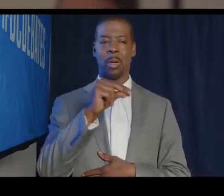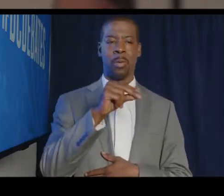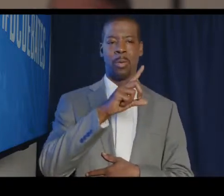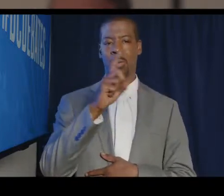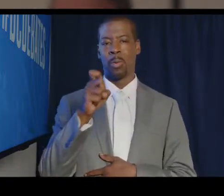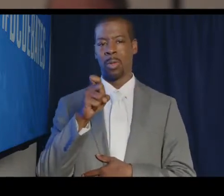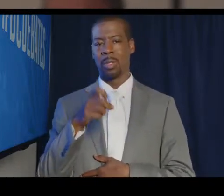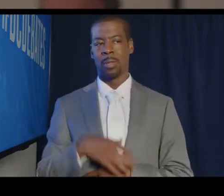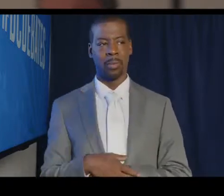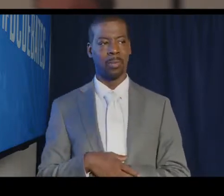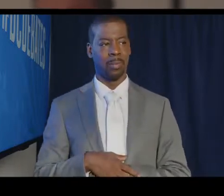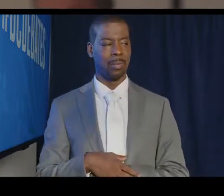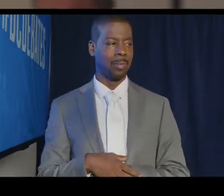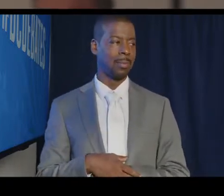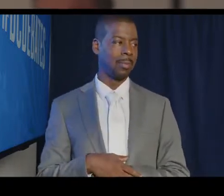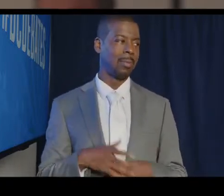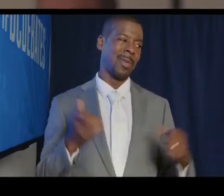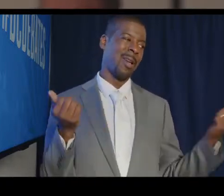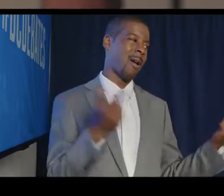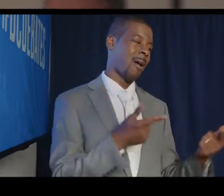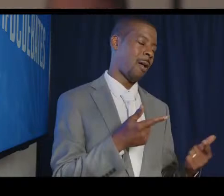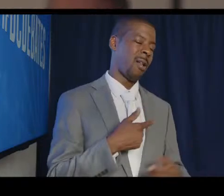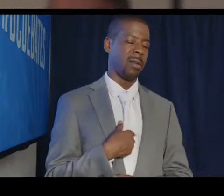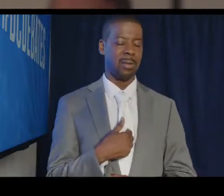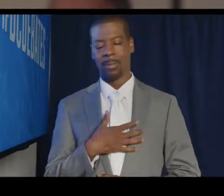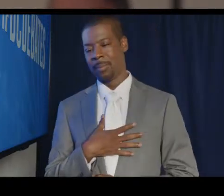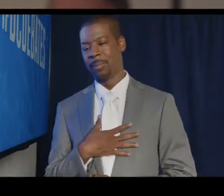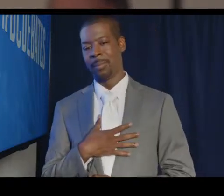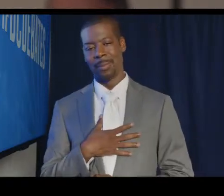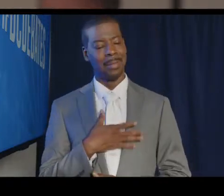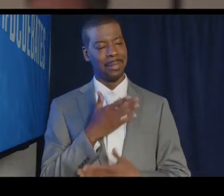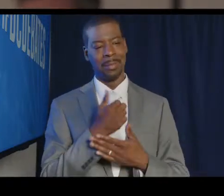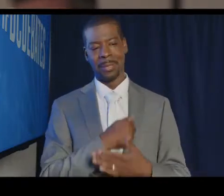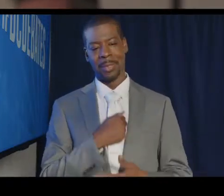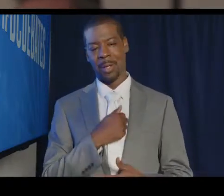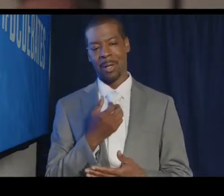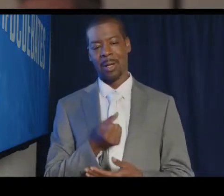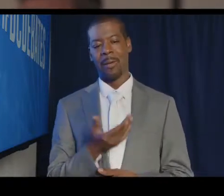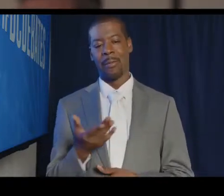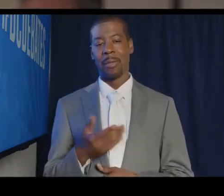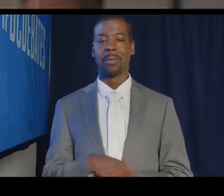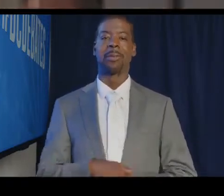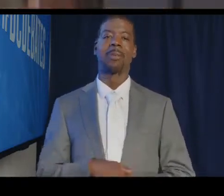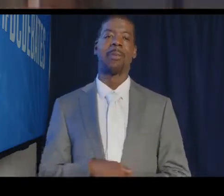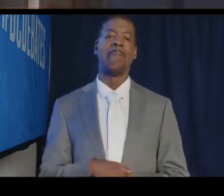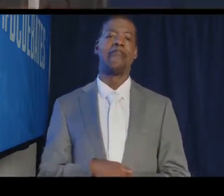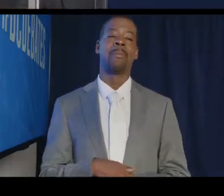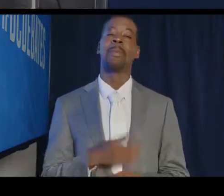The collective groan, guys. Come on, it's just a few. It's just a few. Maybe is a good answer.